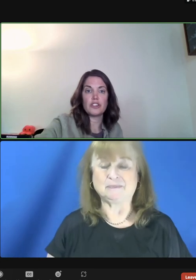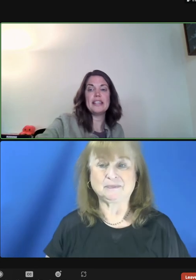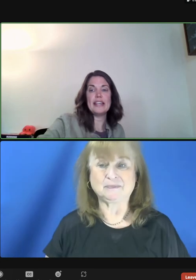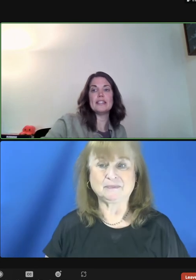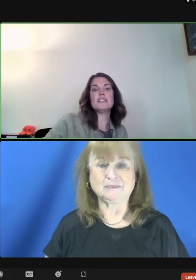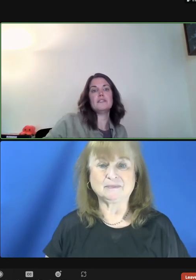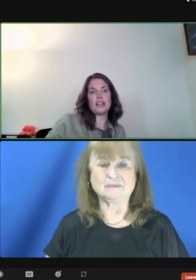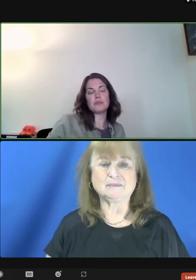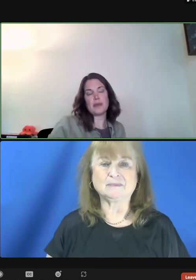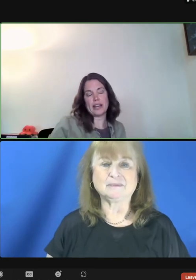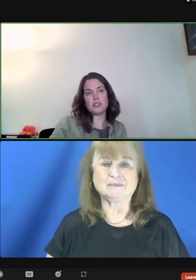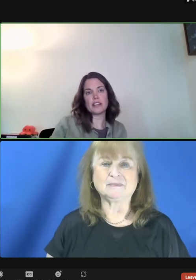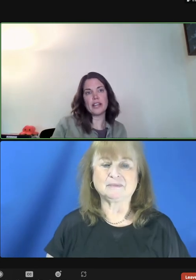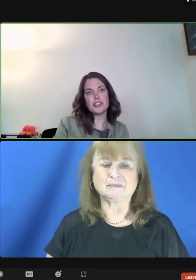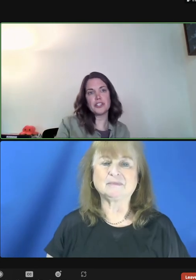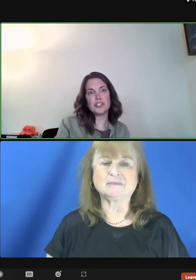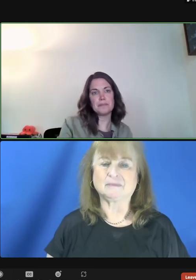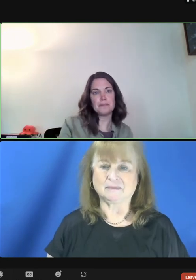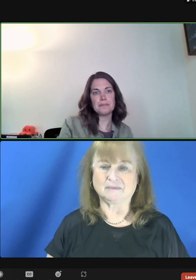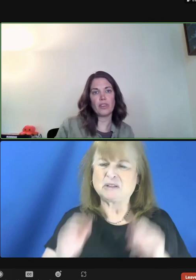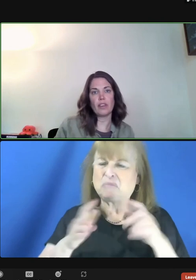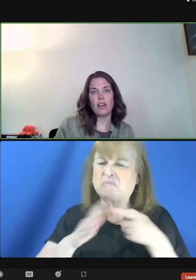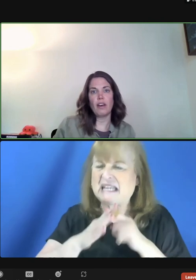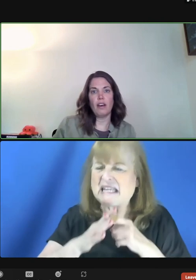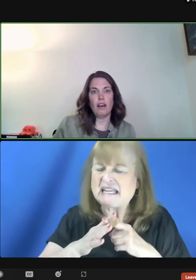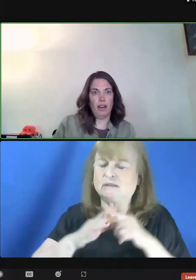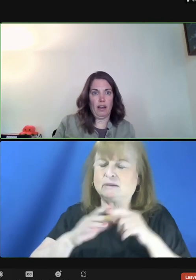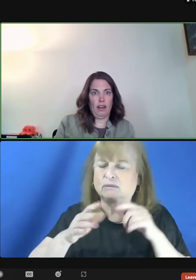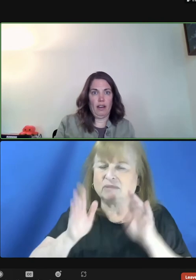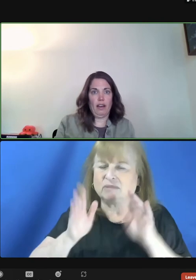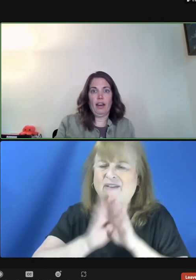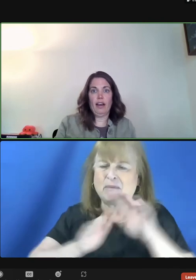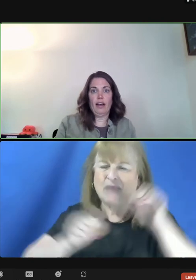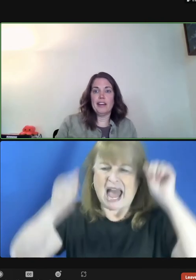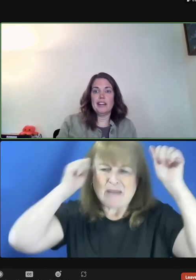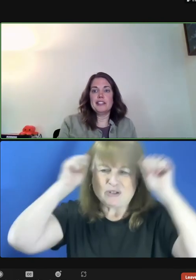as students start to begin to develop some abstract language.